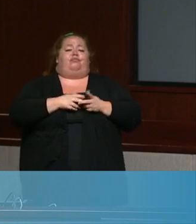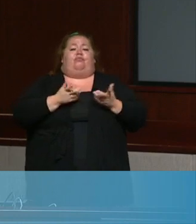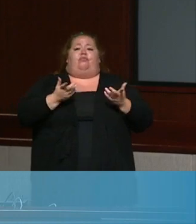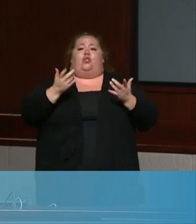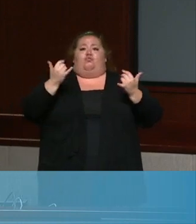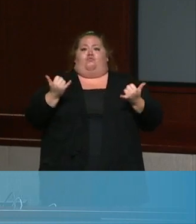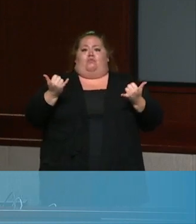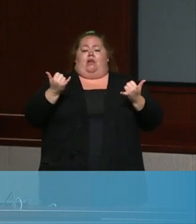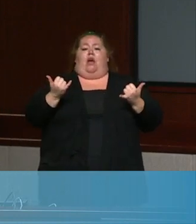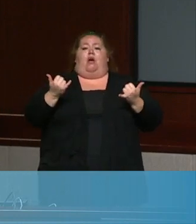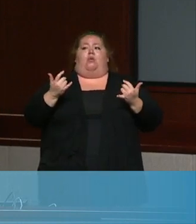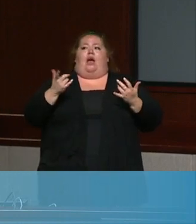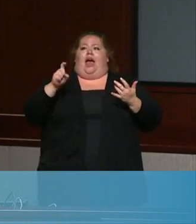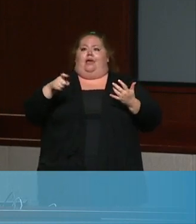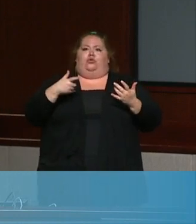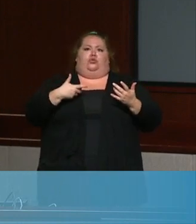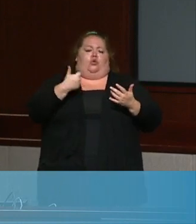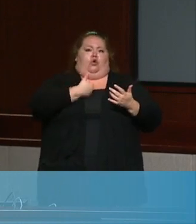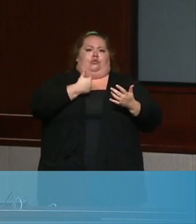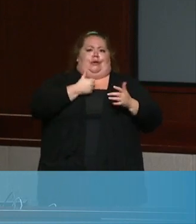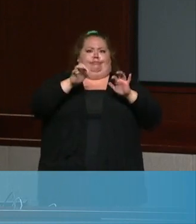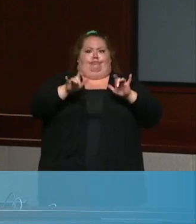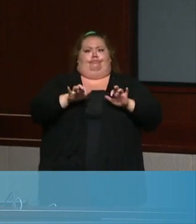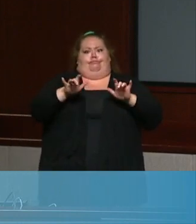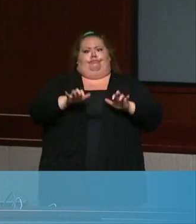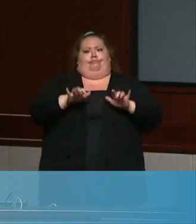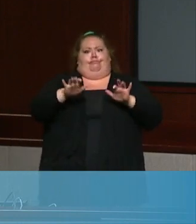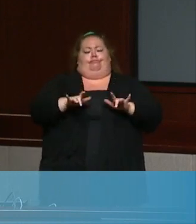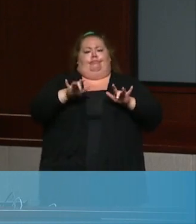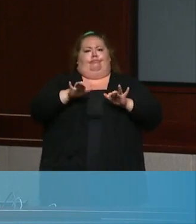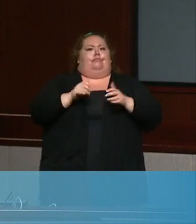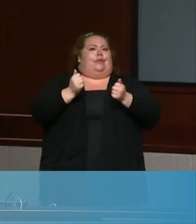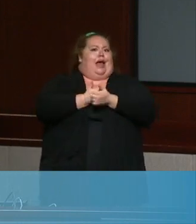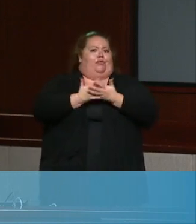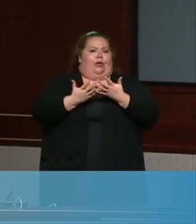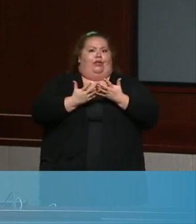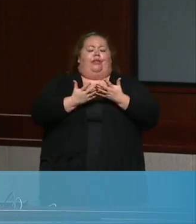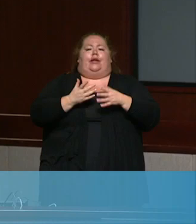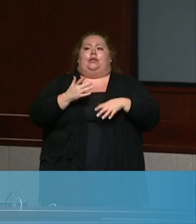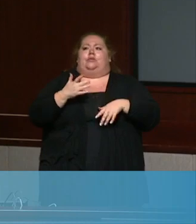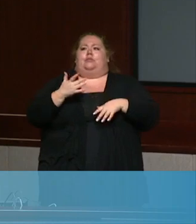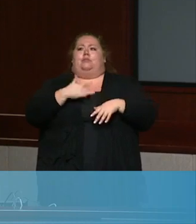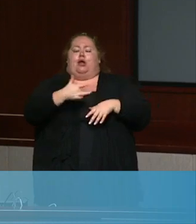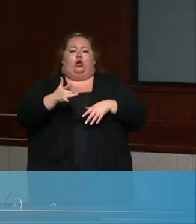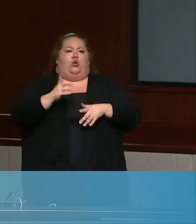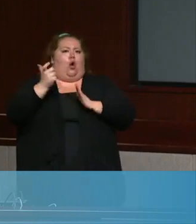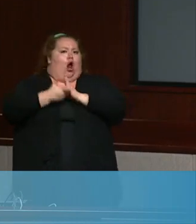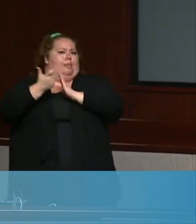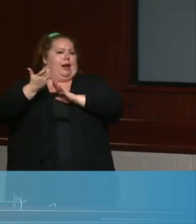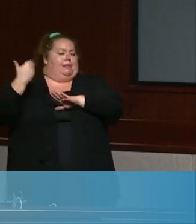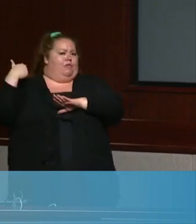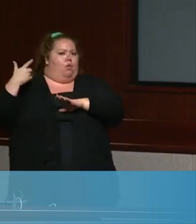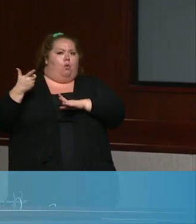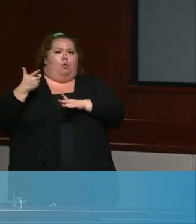go in together and we have on any given day all of our positives, all of our negatives come through, then we have a pretty accurate picture of the